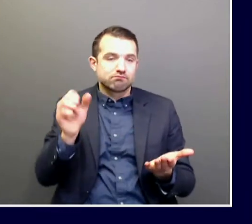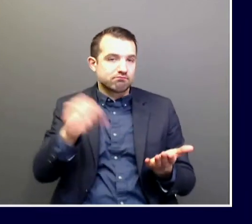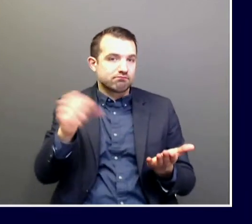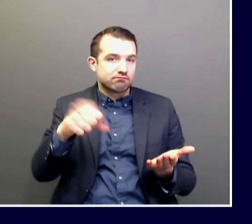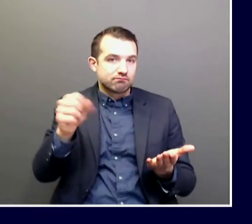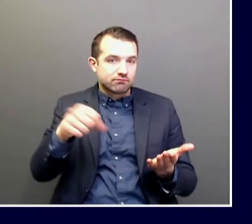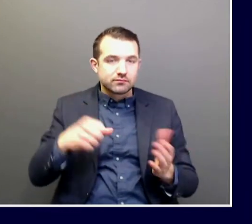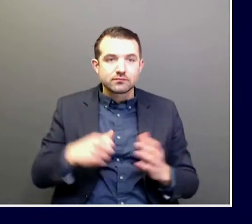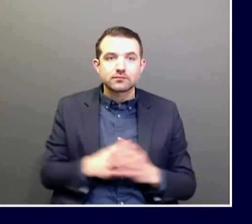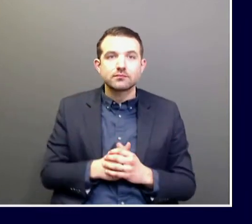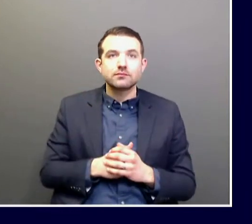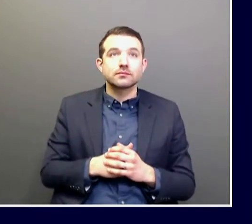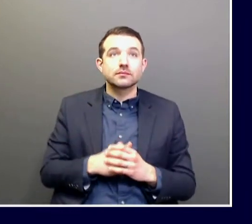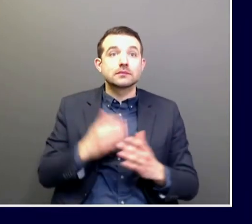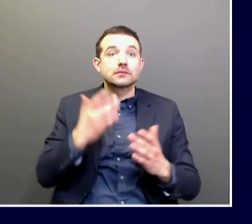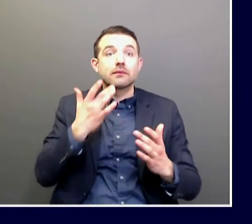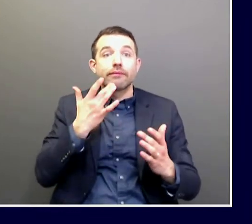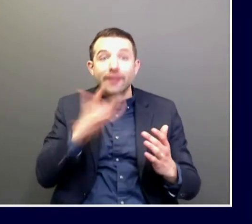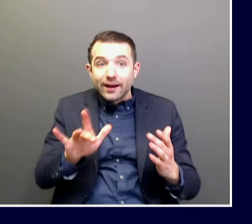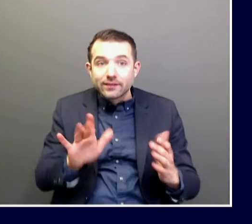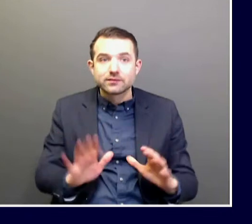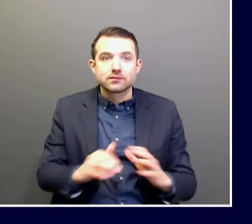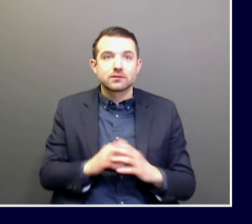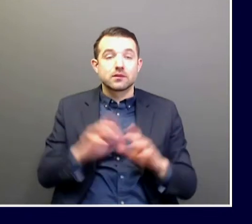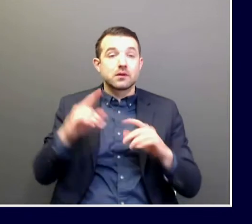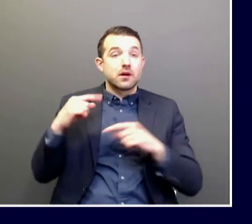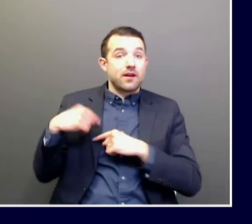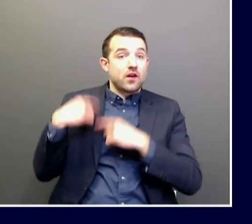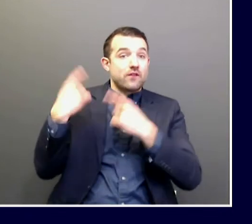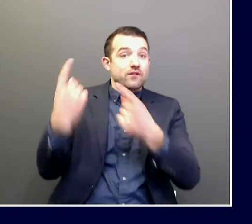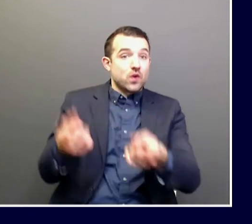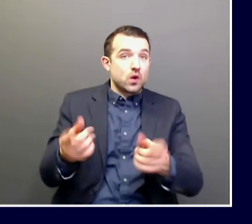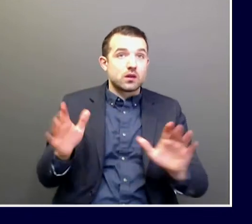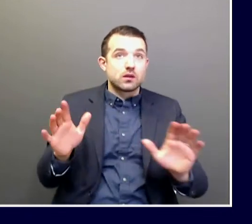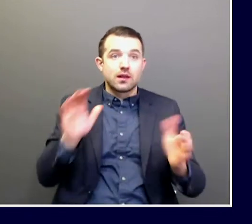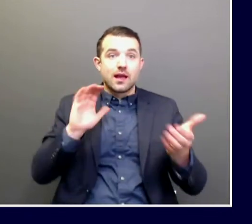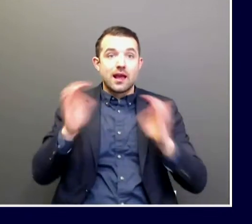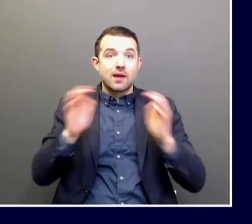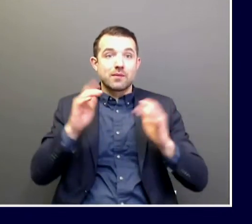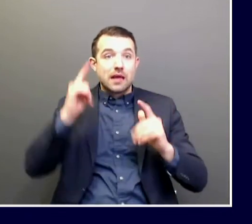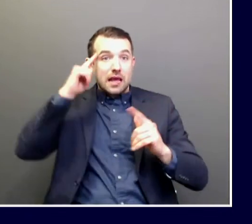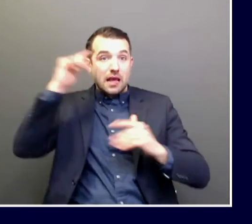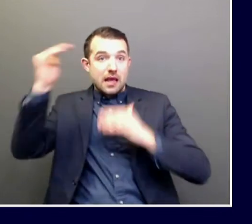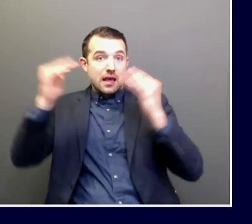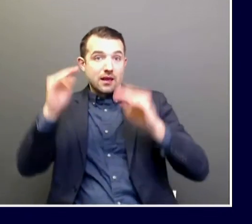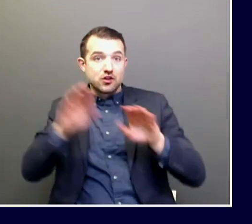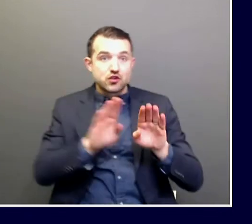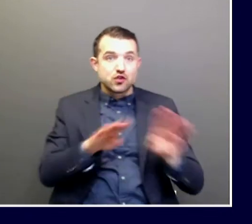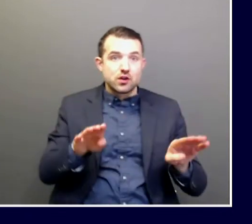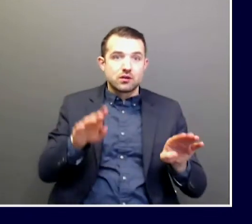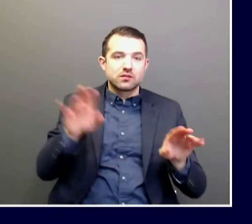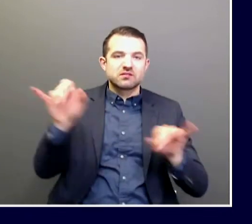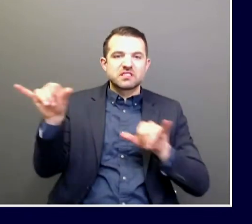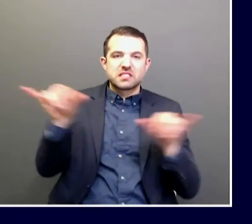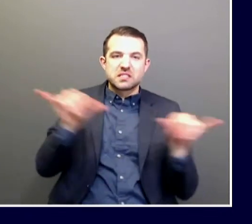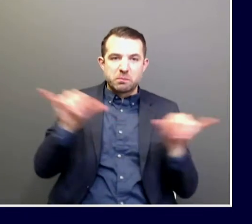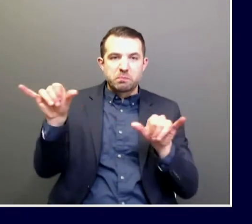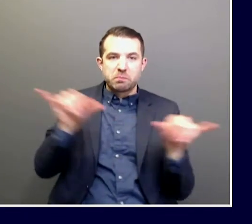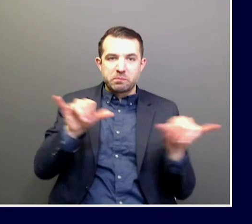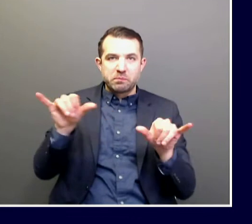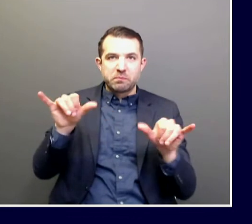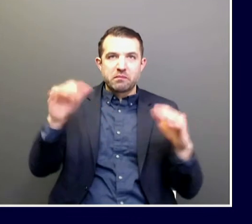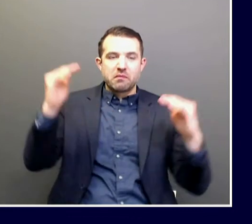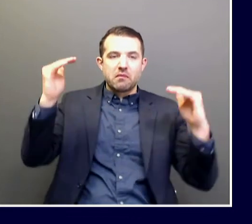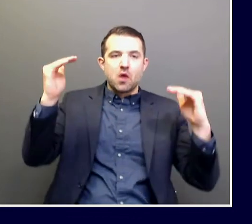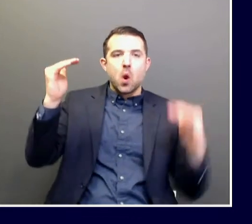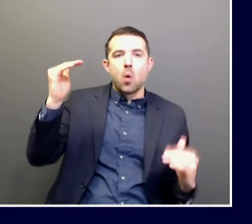basis necessarily worse than that of adults. That's a lot of talk back and forth. Here's the bottom line with all of that. Kids can get